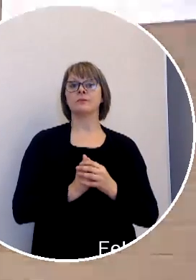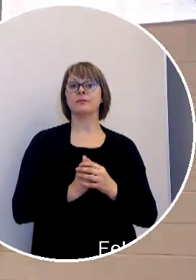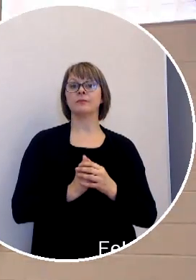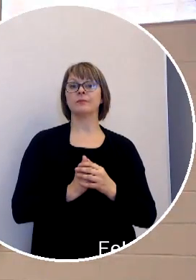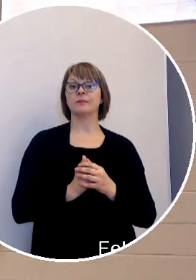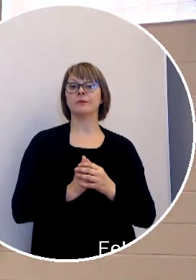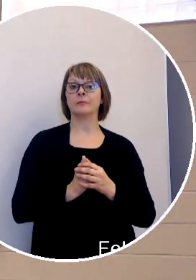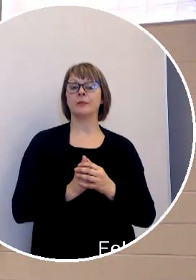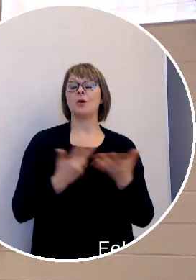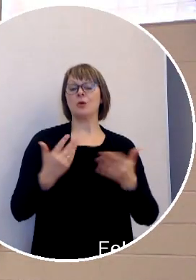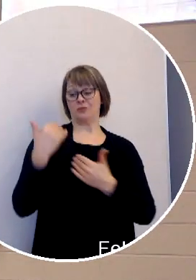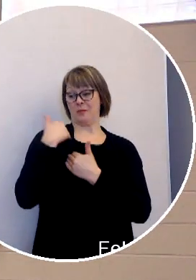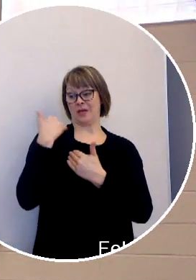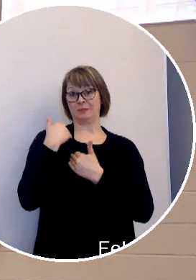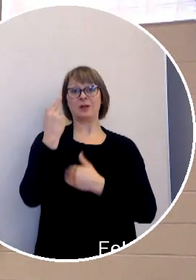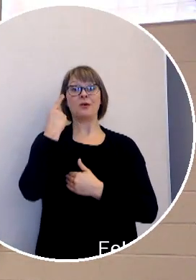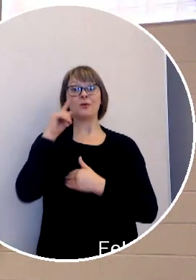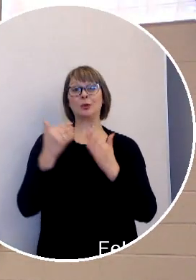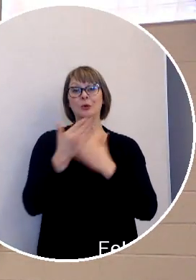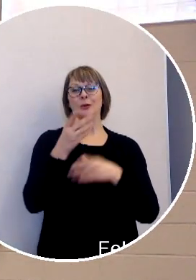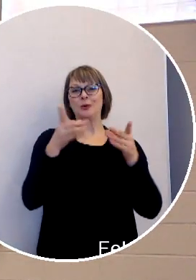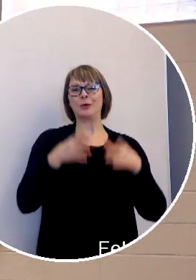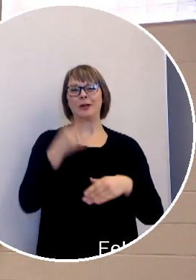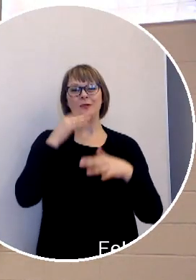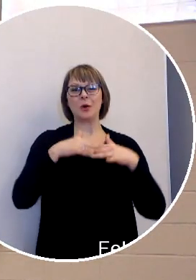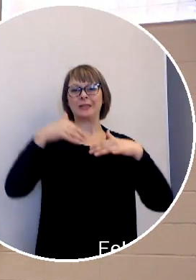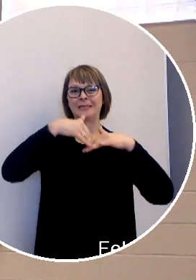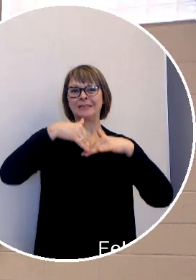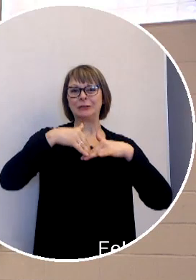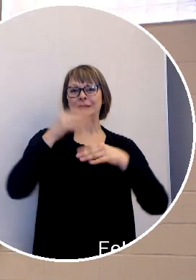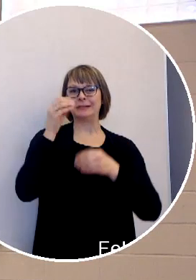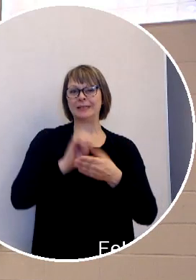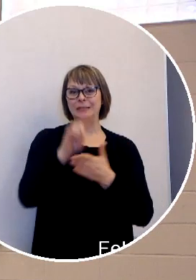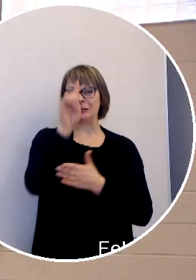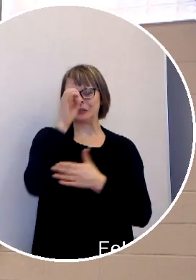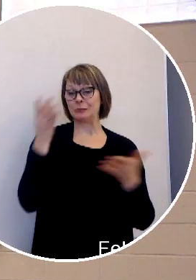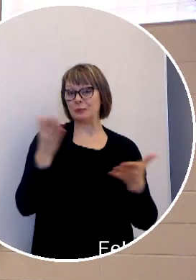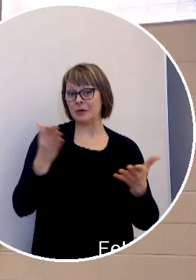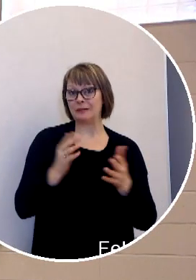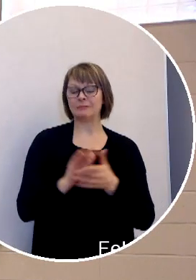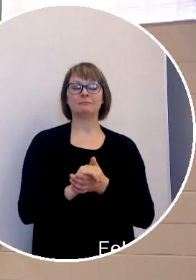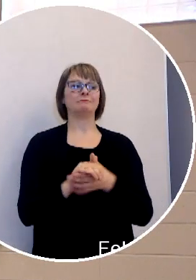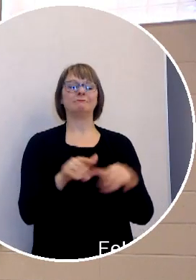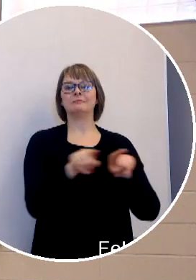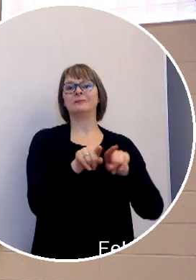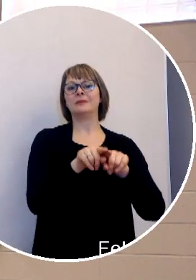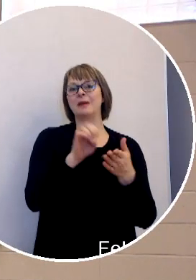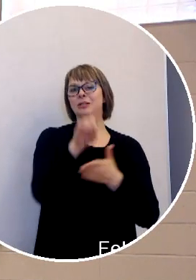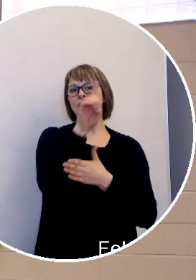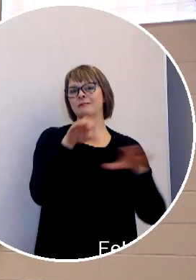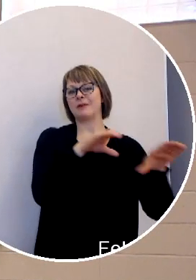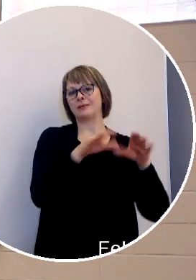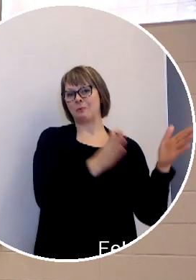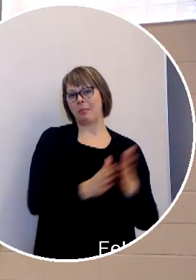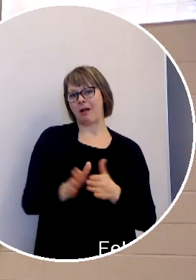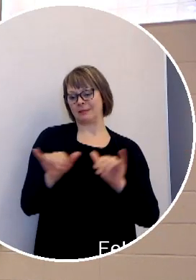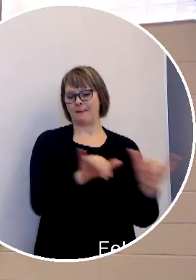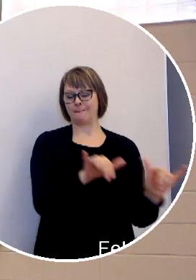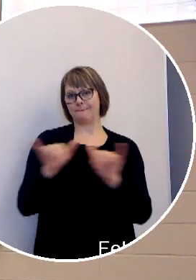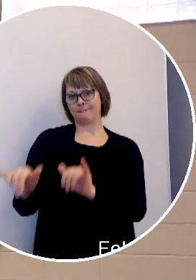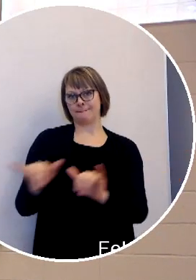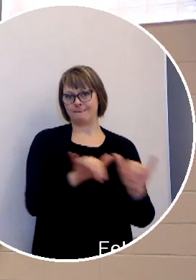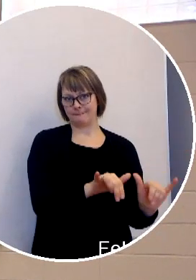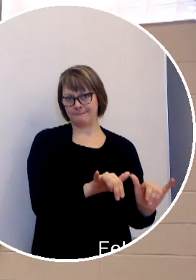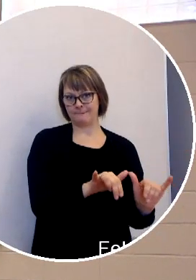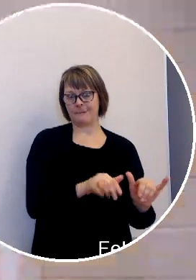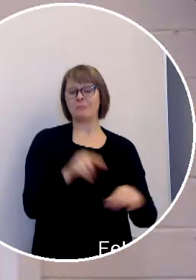So the scope of responsibilities for our new Director for Indigenous Education are in line with the Education Action Plan. So it's